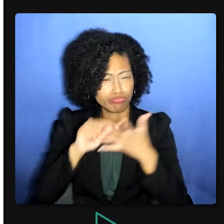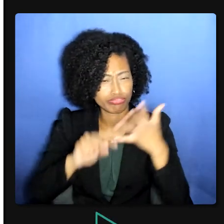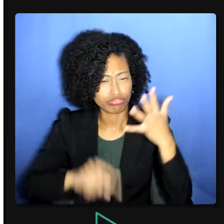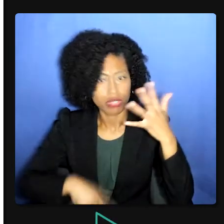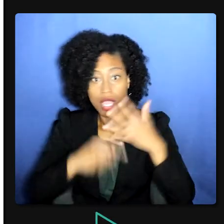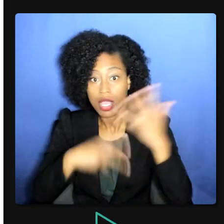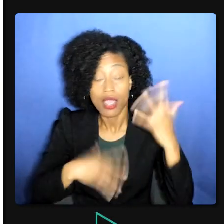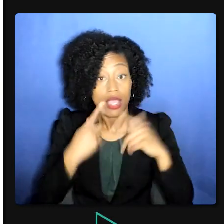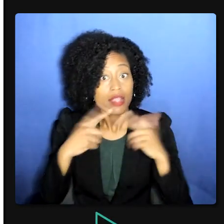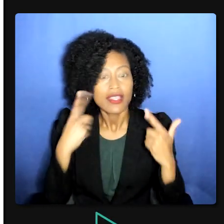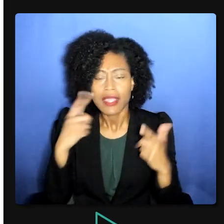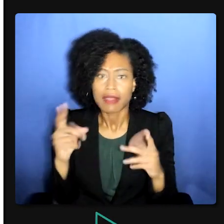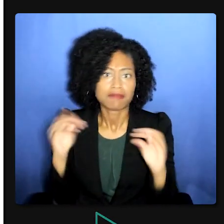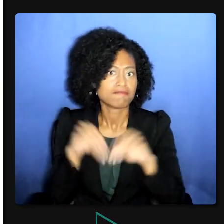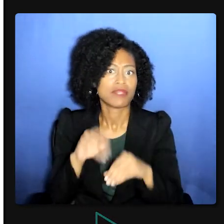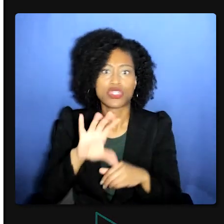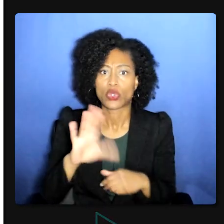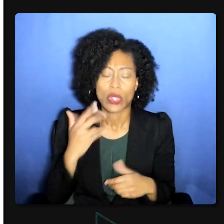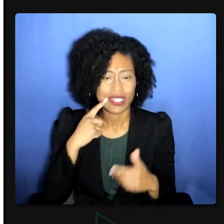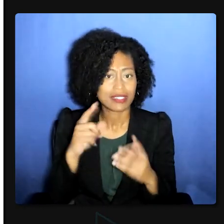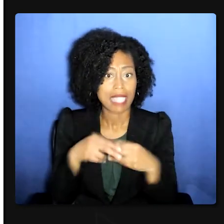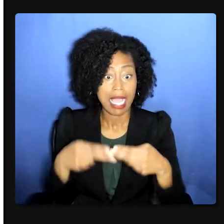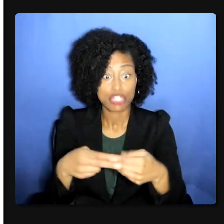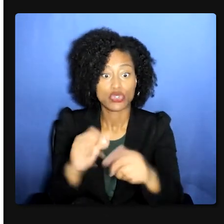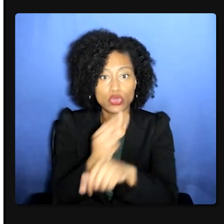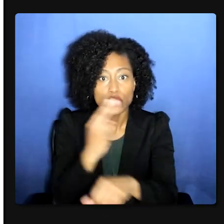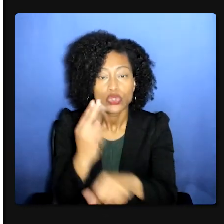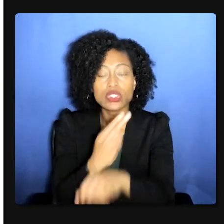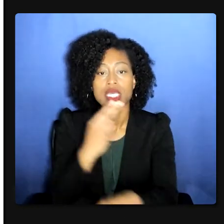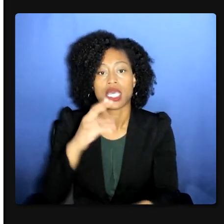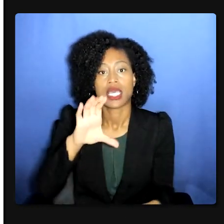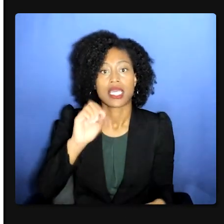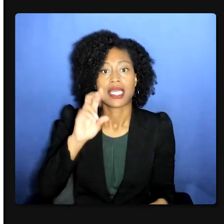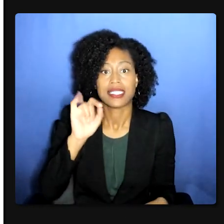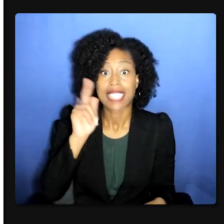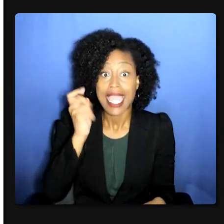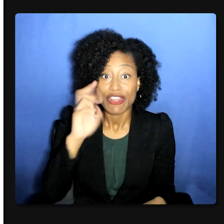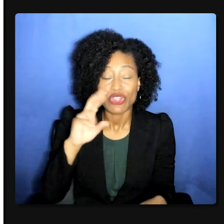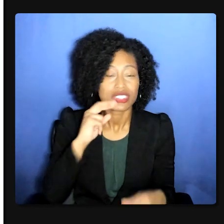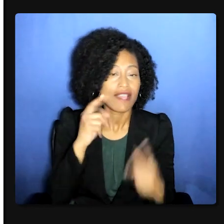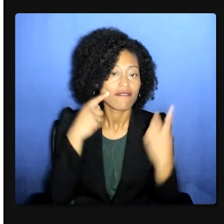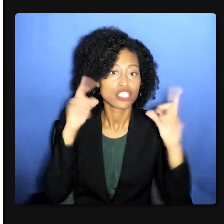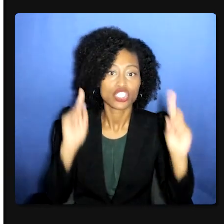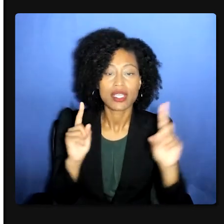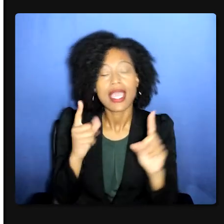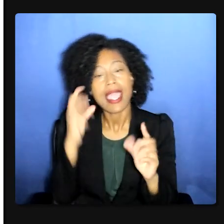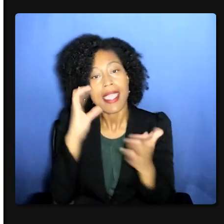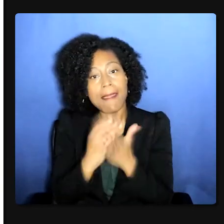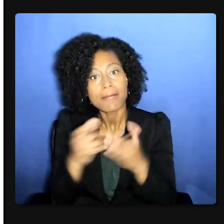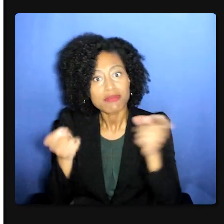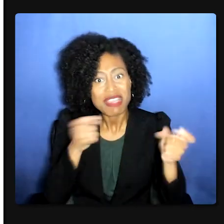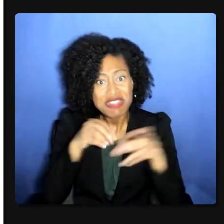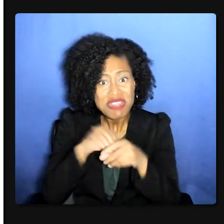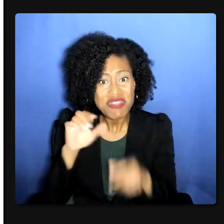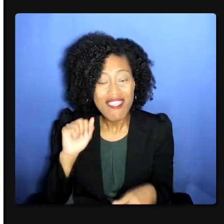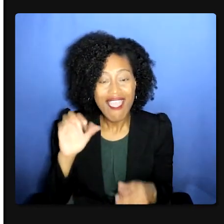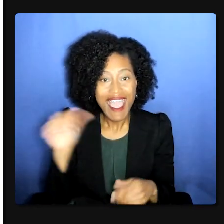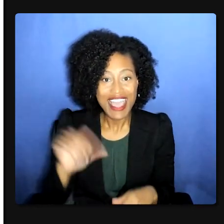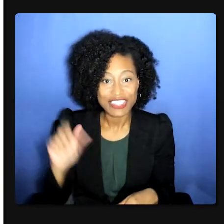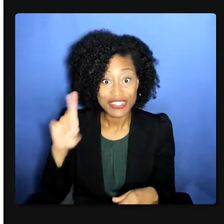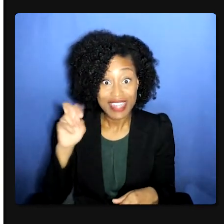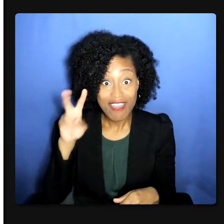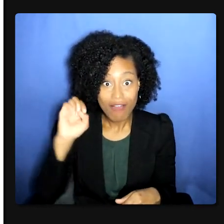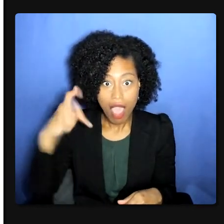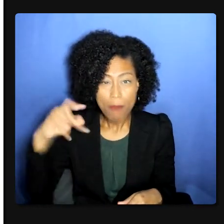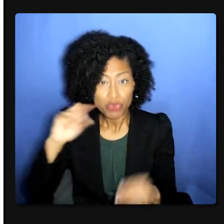slide. Some studios are also using containers for efficient image management in their Azure DevOps pipelines. Again, we'll give